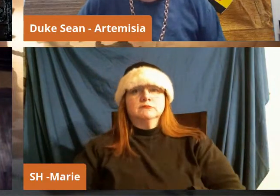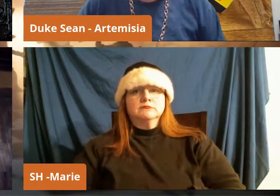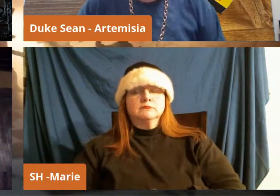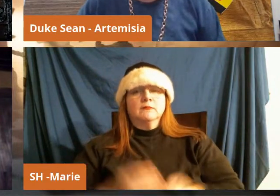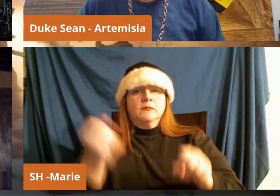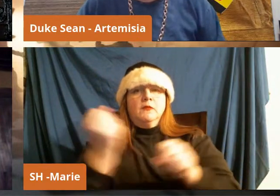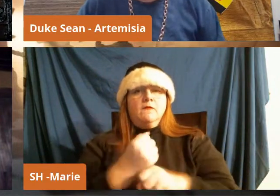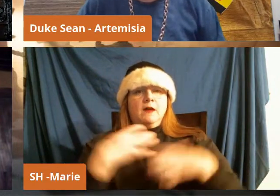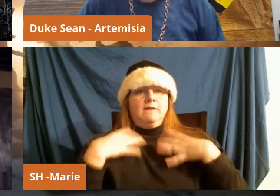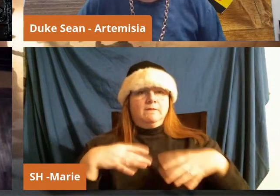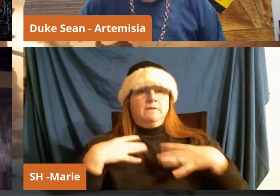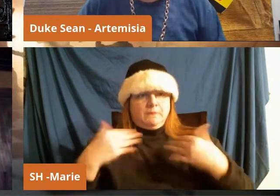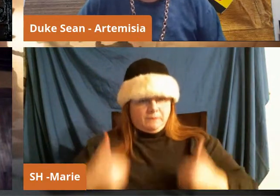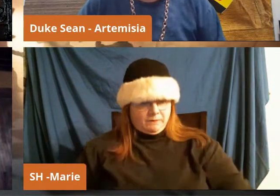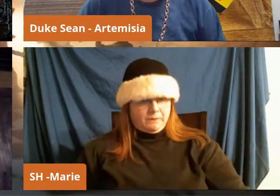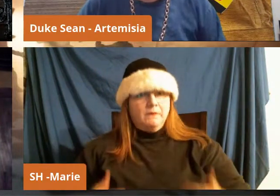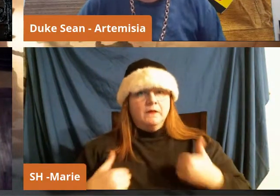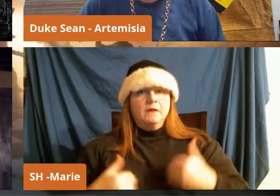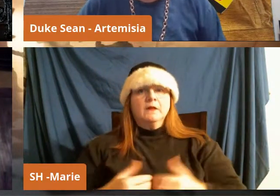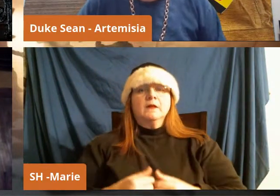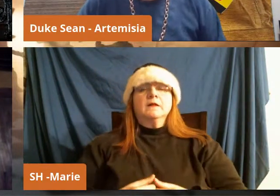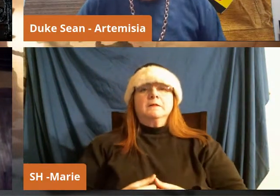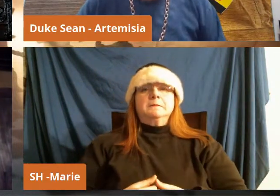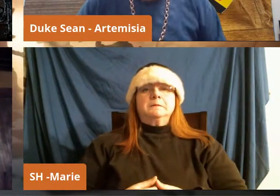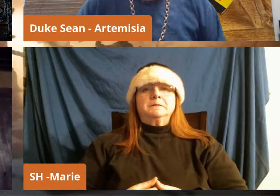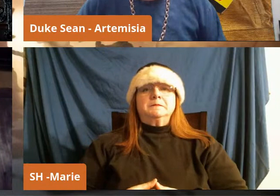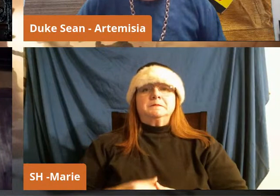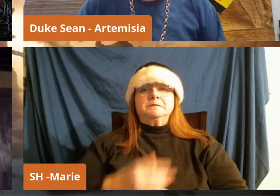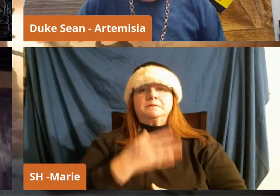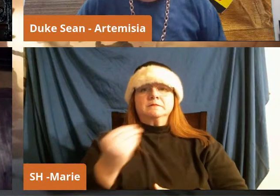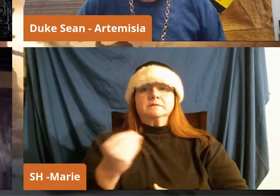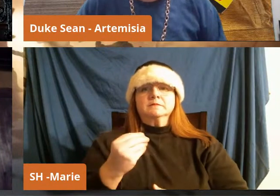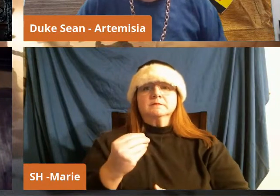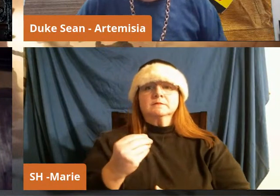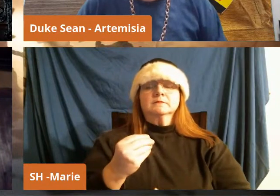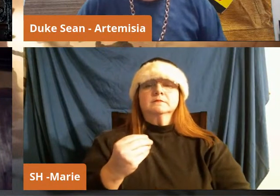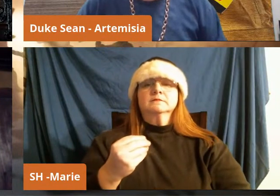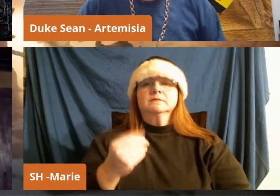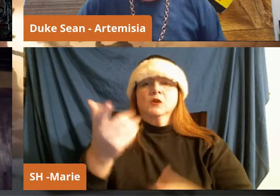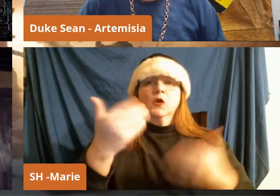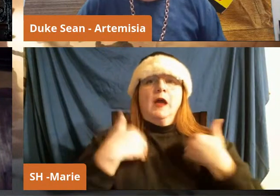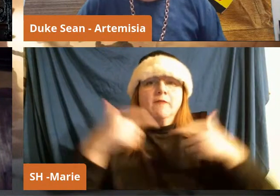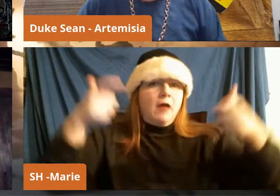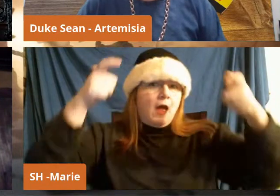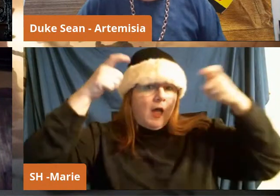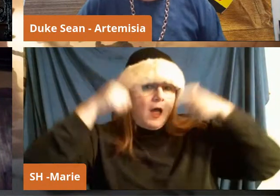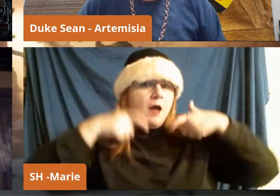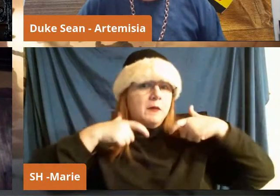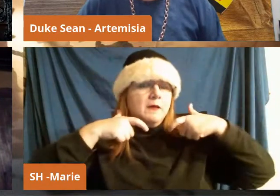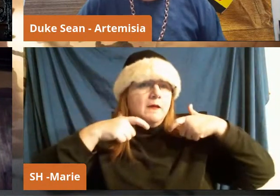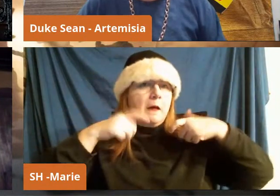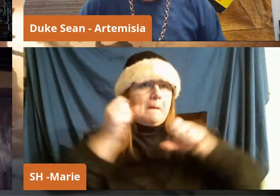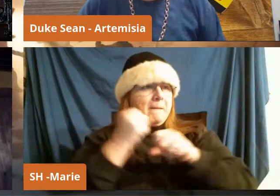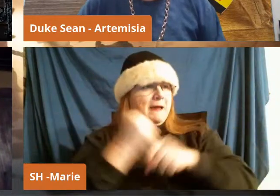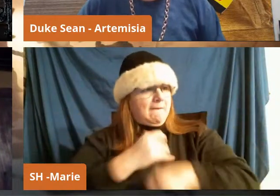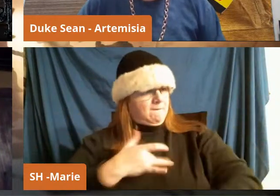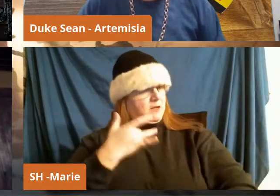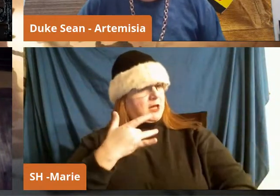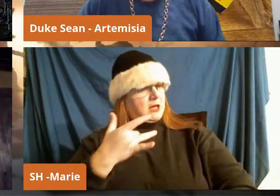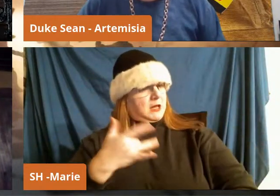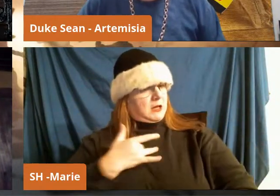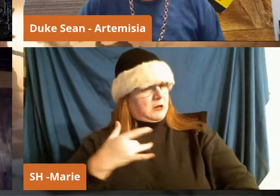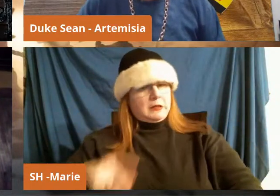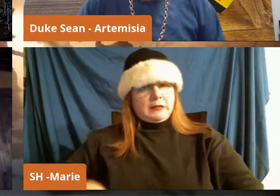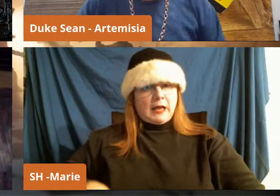fighting outfit, their fighting harness, and where you get that helmet that finally makes you feel